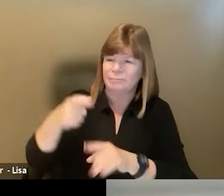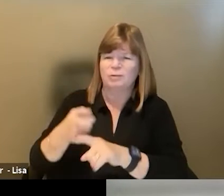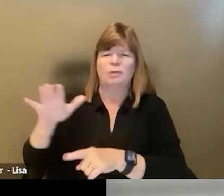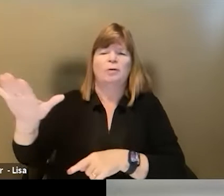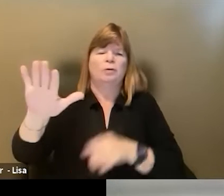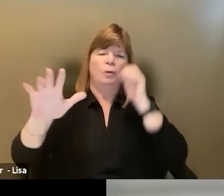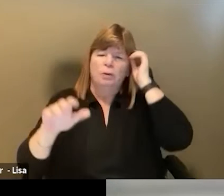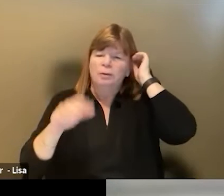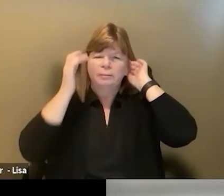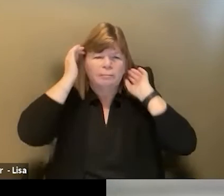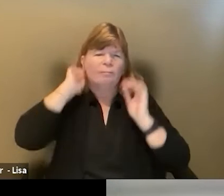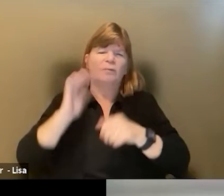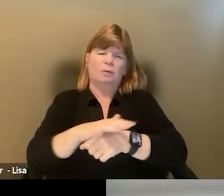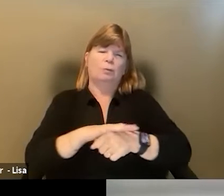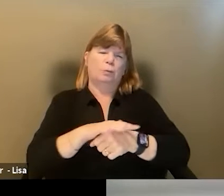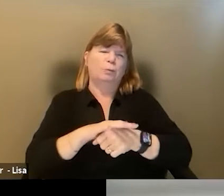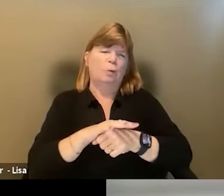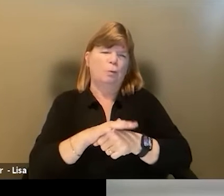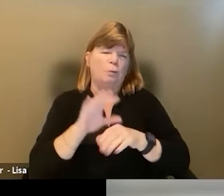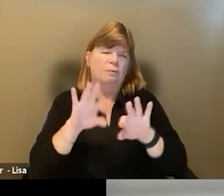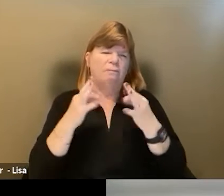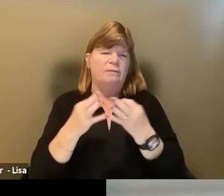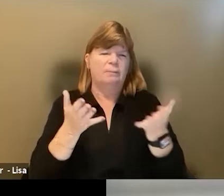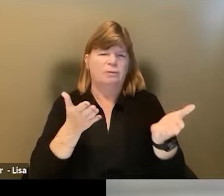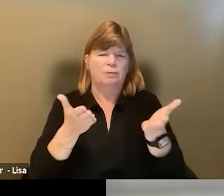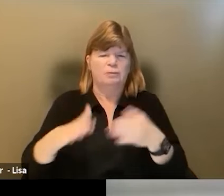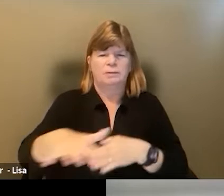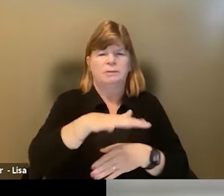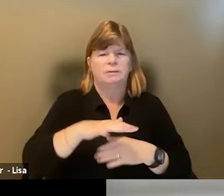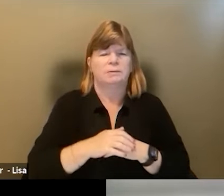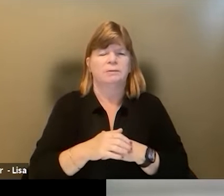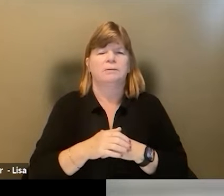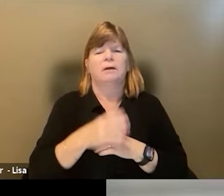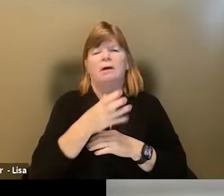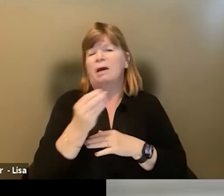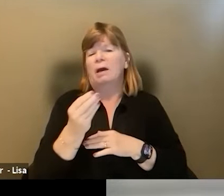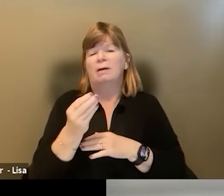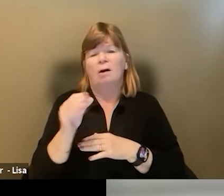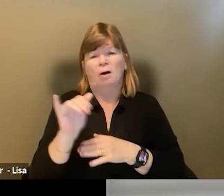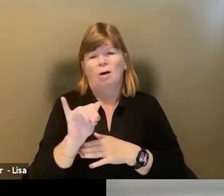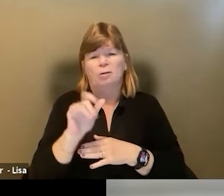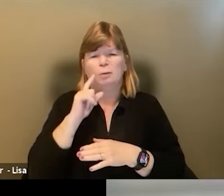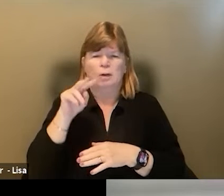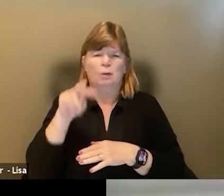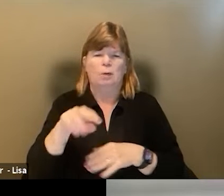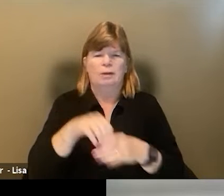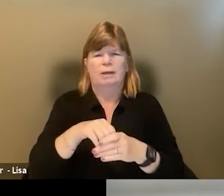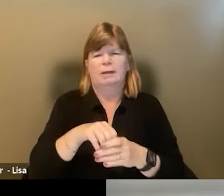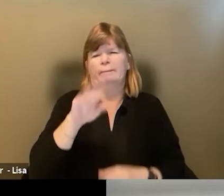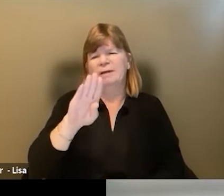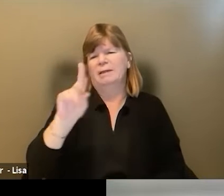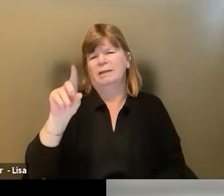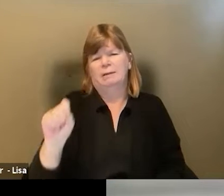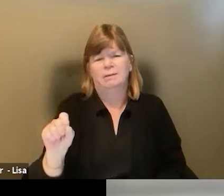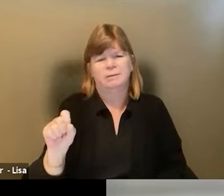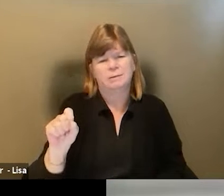of Family Resources. There's one in every county, and you can also access them in the Bureau of